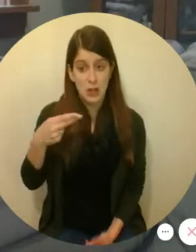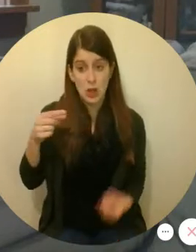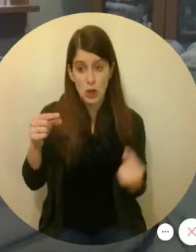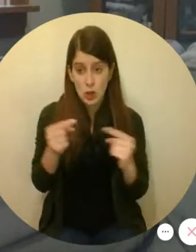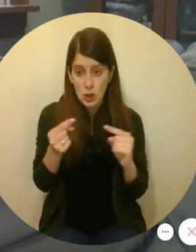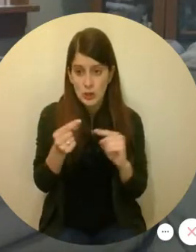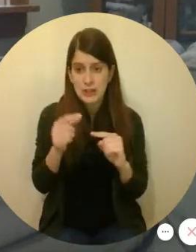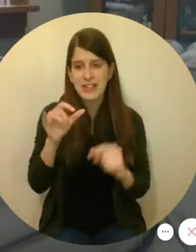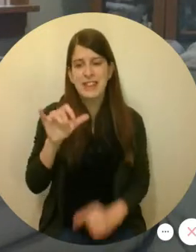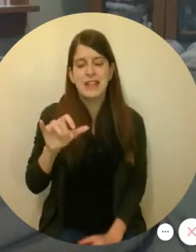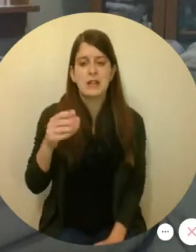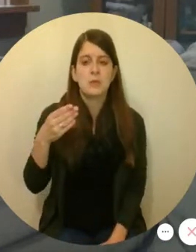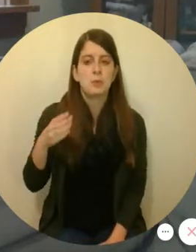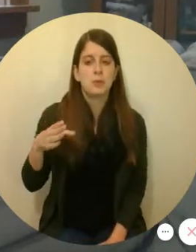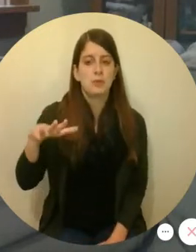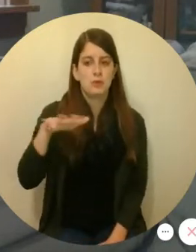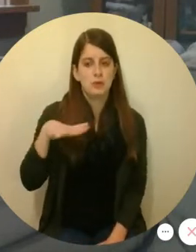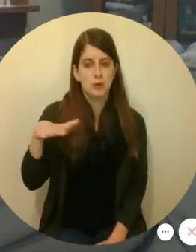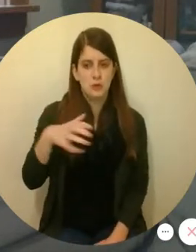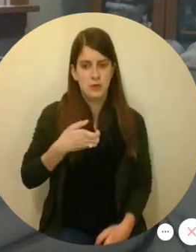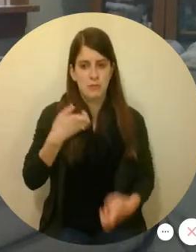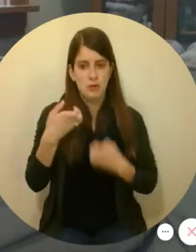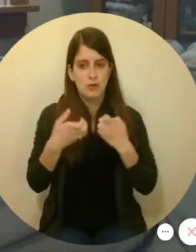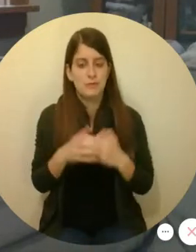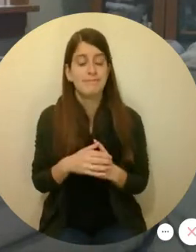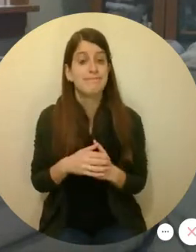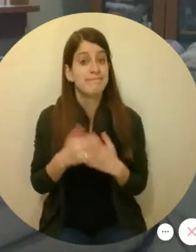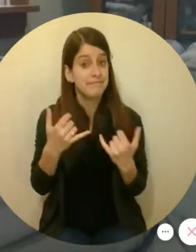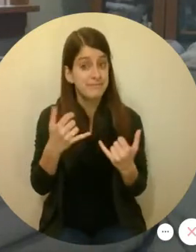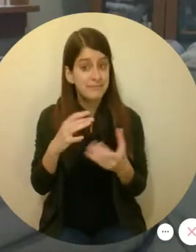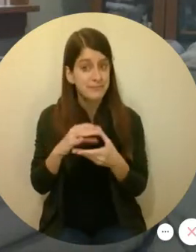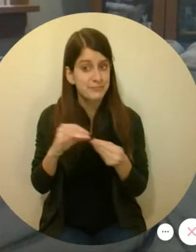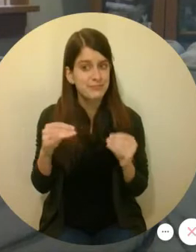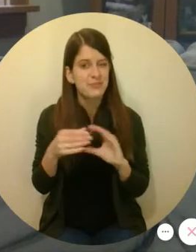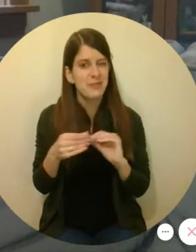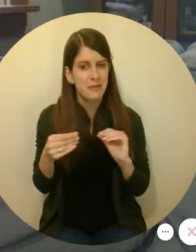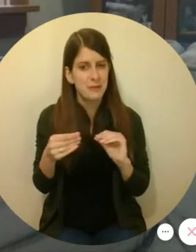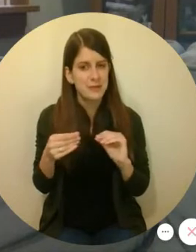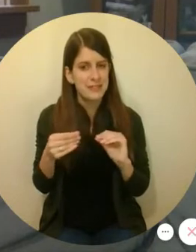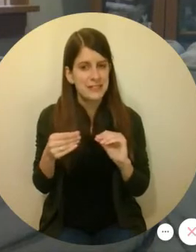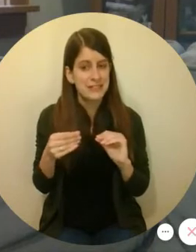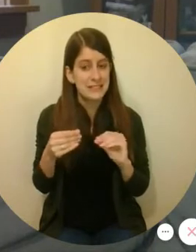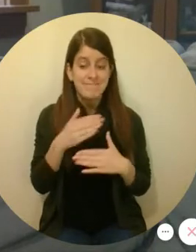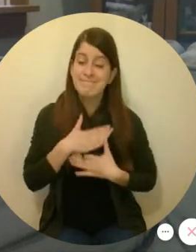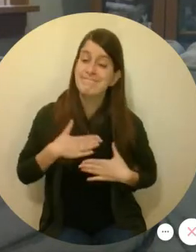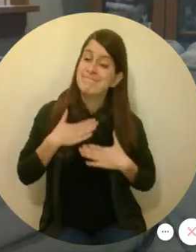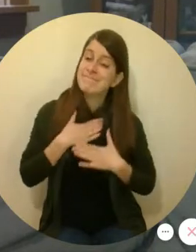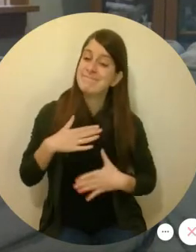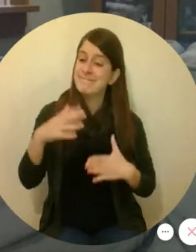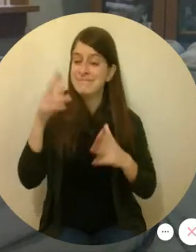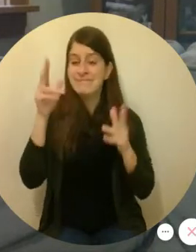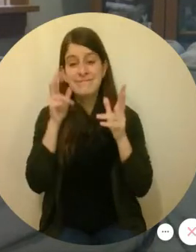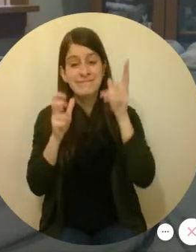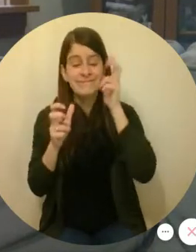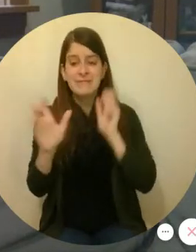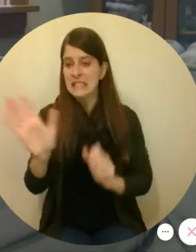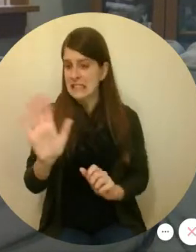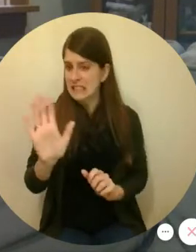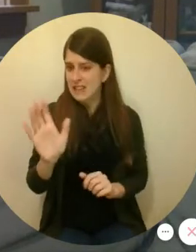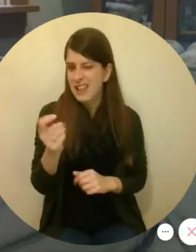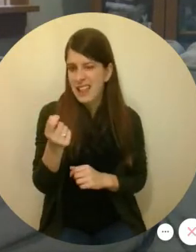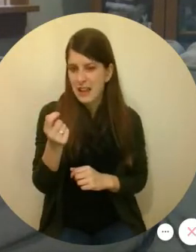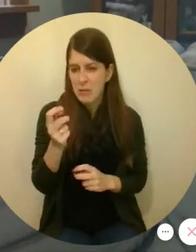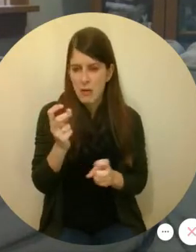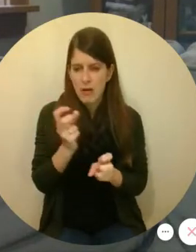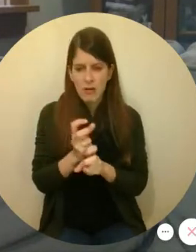emotion. And the story I'm going to share with you today is a story that's a little bit uncomfortable to read and to listen to. And I think